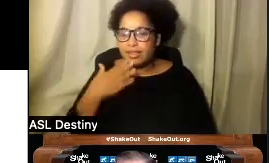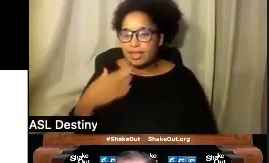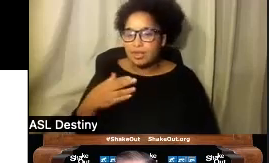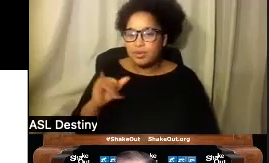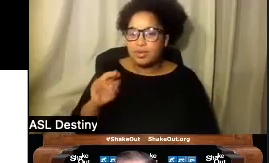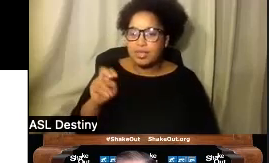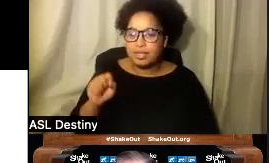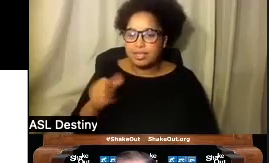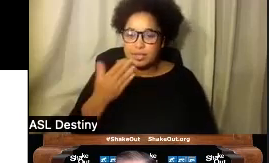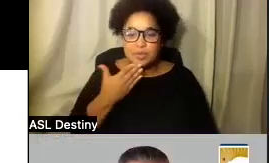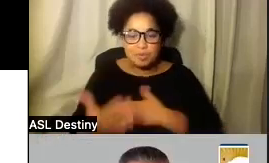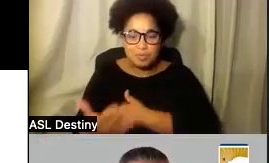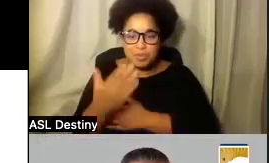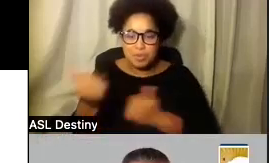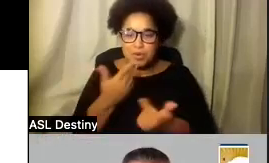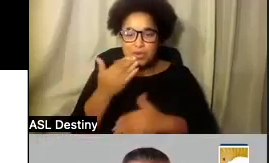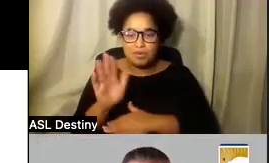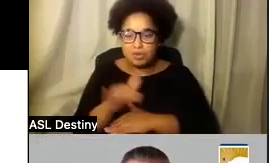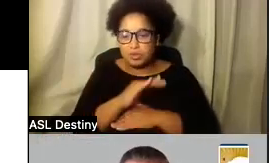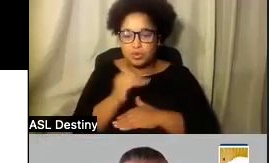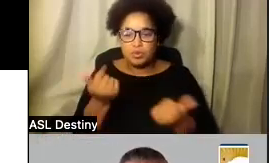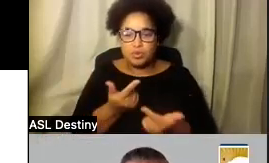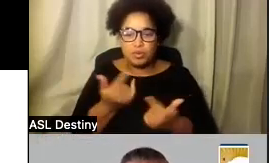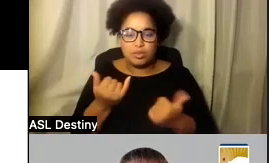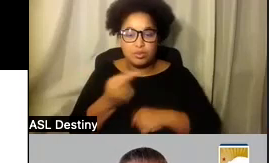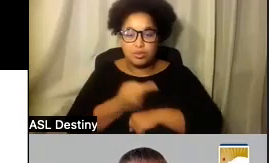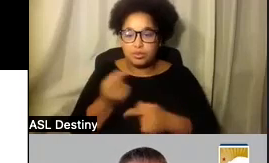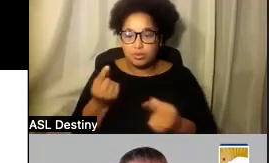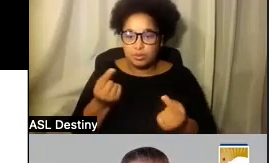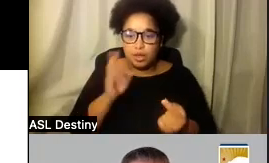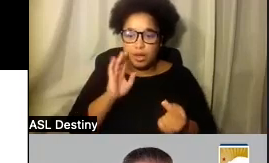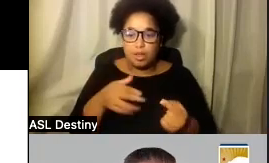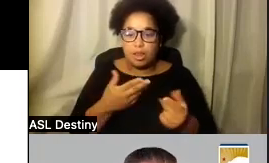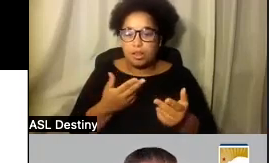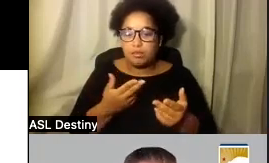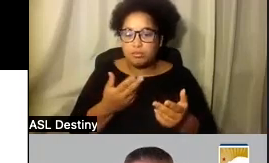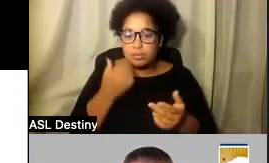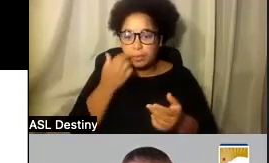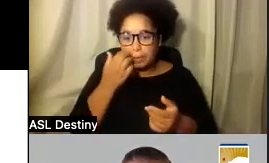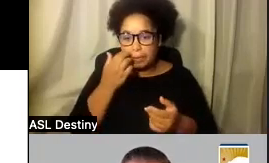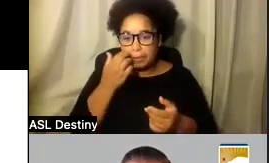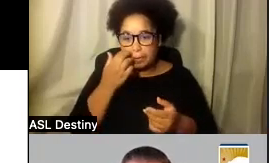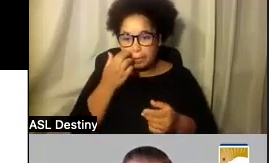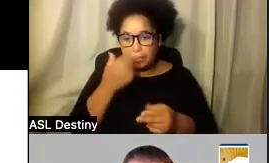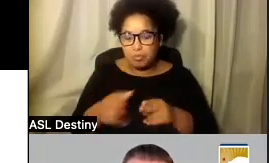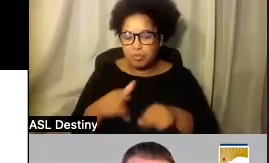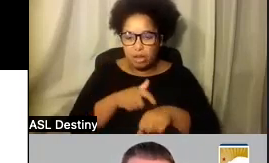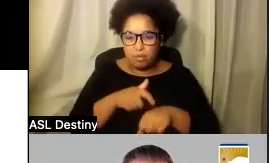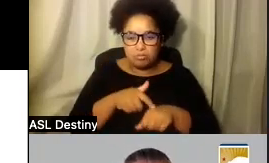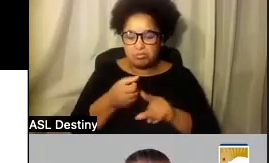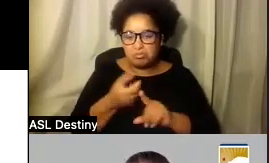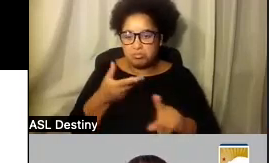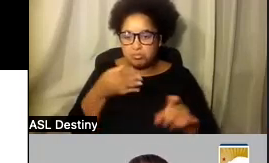So good morning, good afternoon, everyone. So today I'm just going to take a brief portion of your time and kind